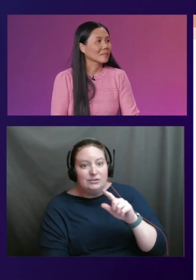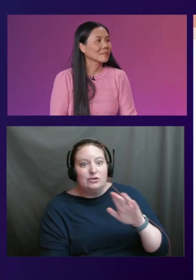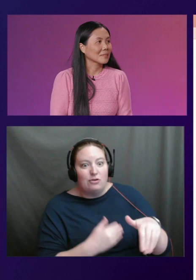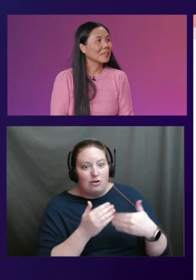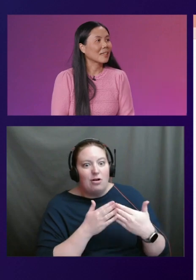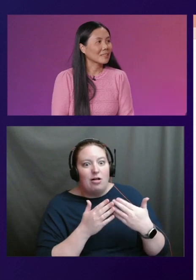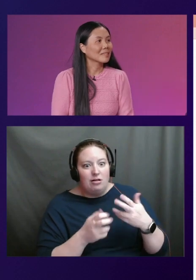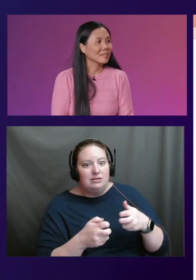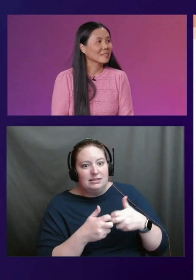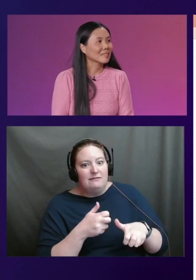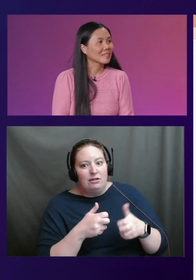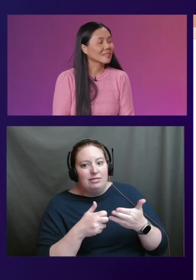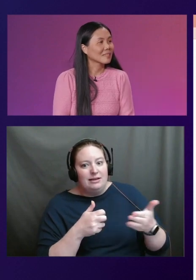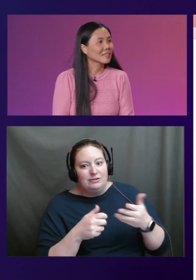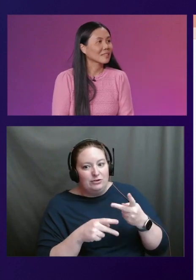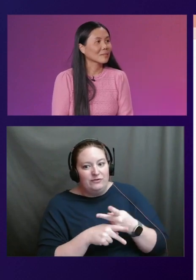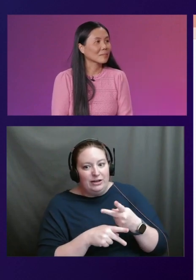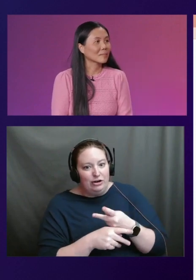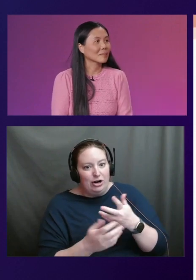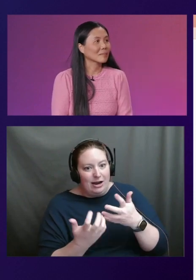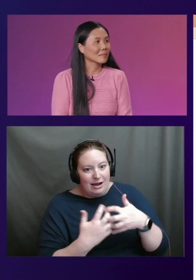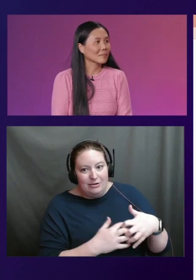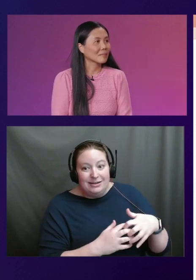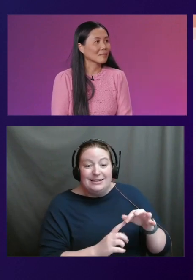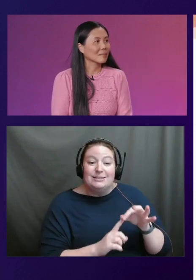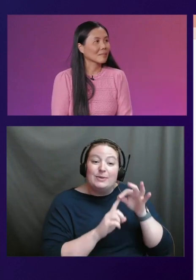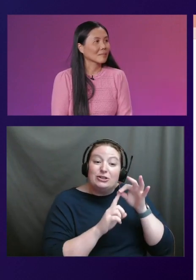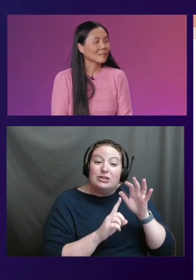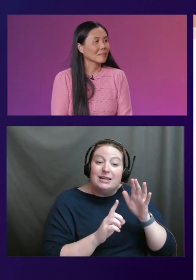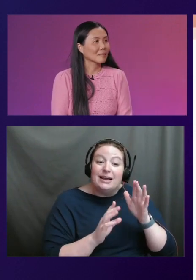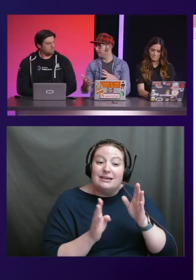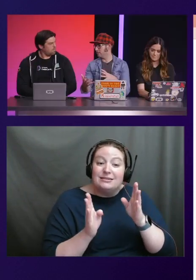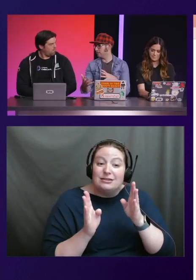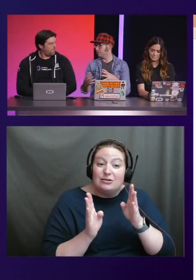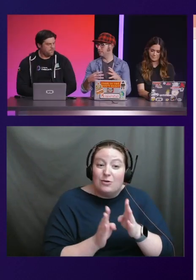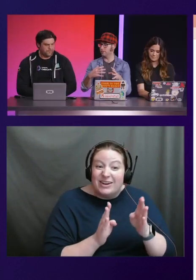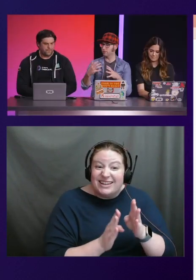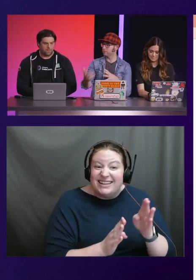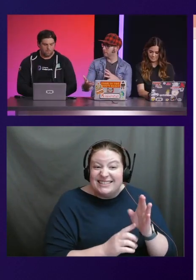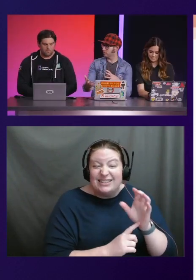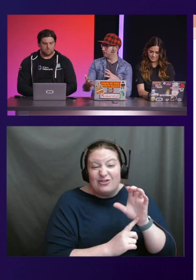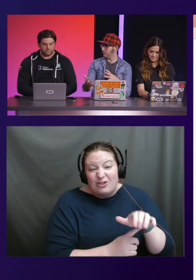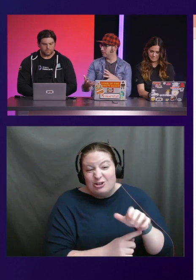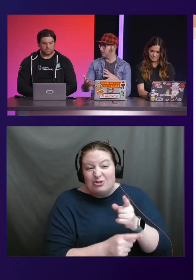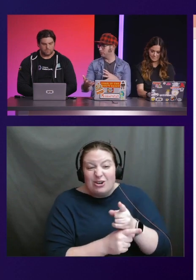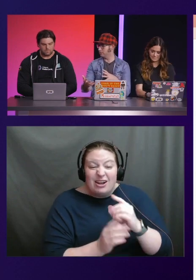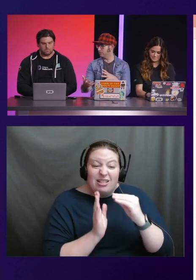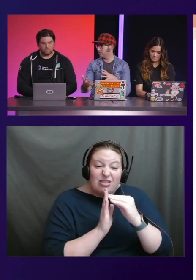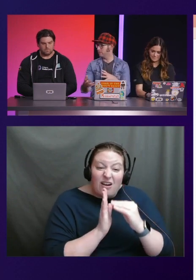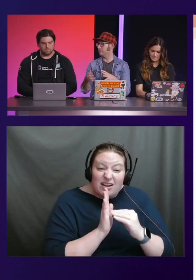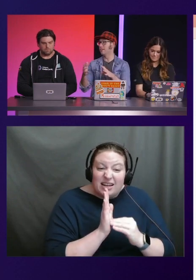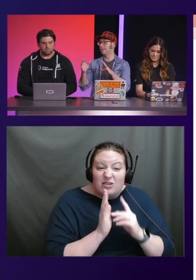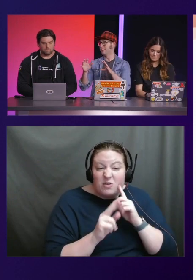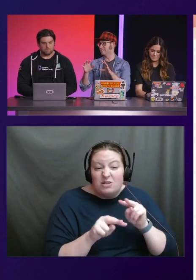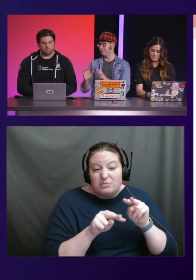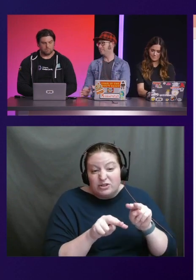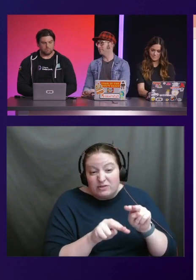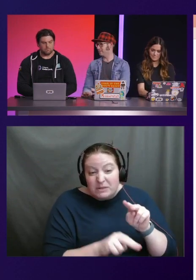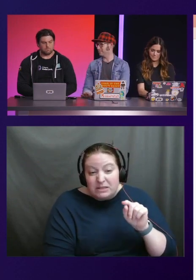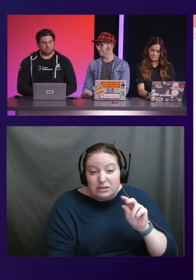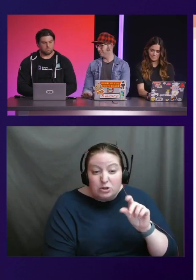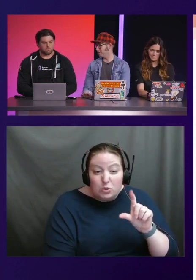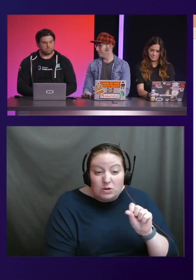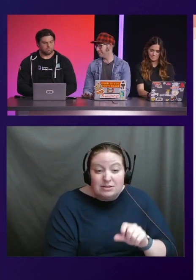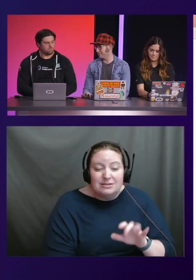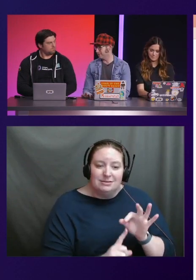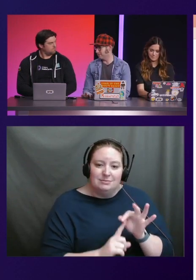figure out, especially as an organization enforcing the right, logging that you're using or observability tools that you're using, especially when it